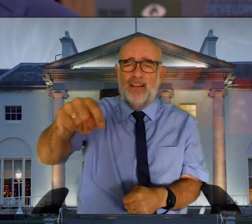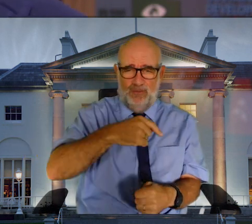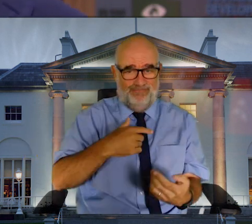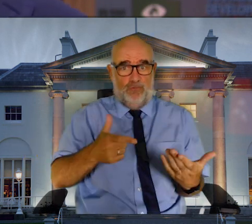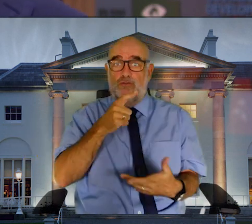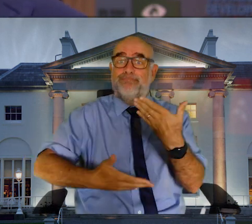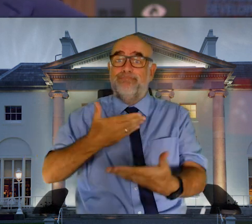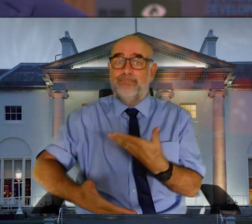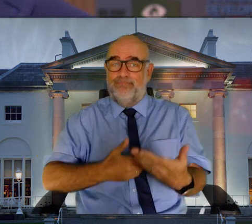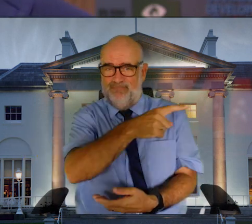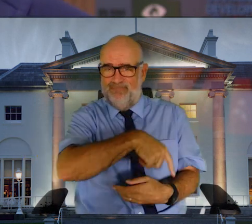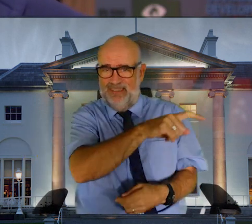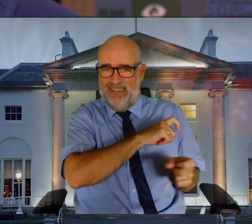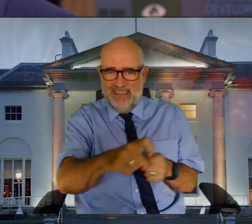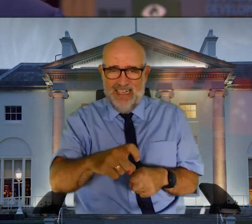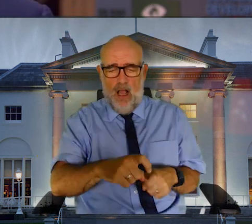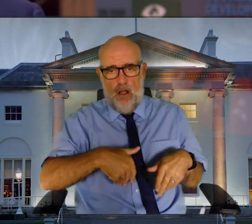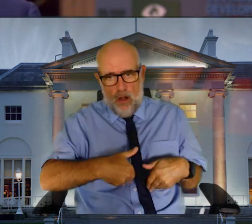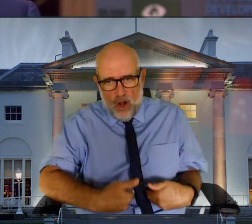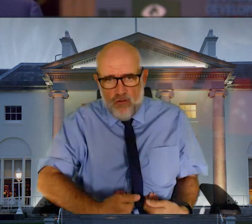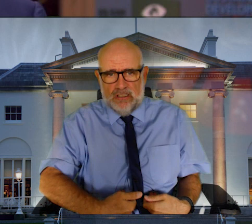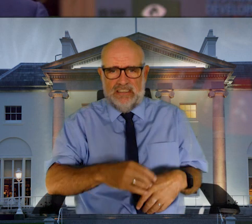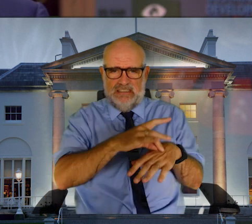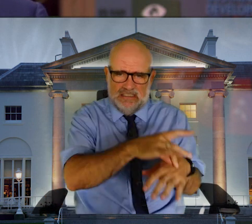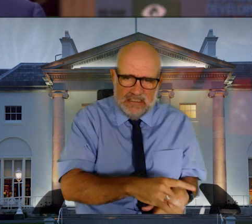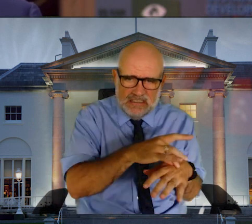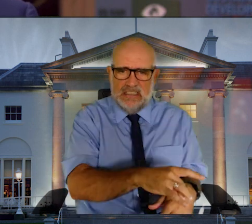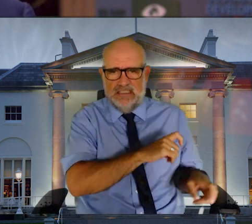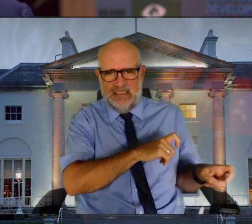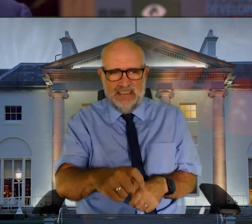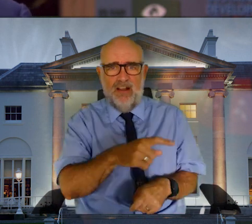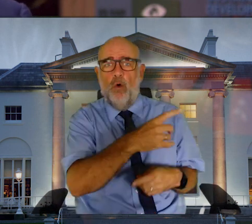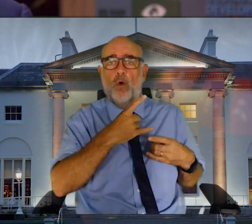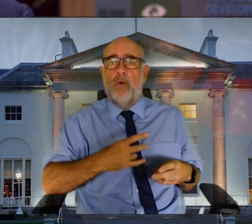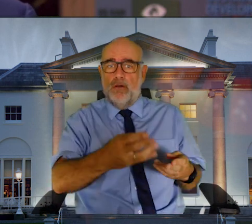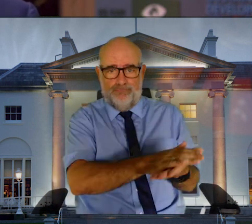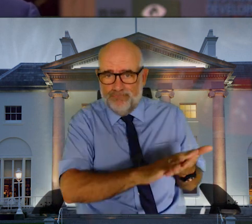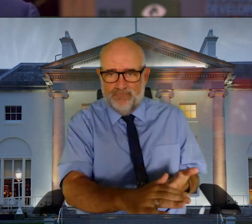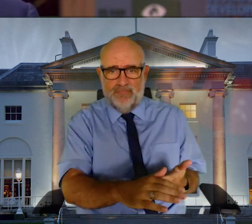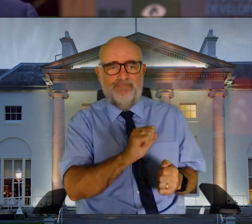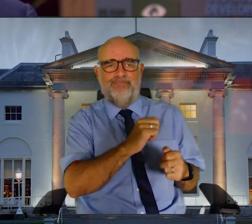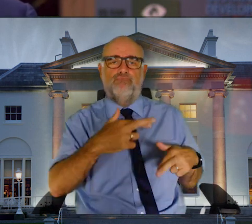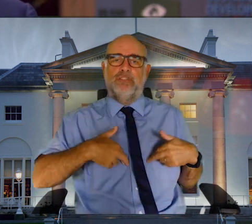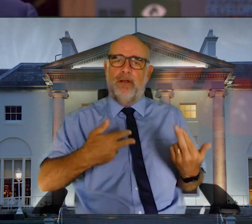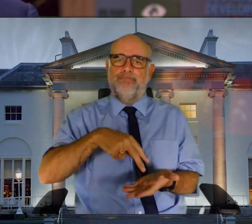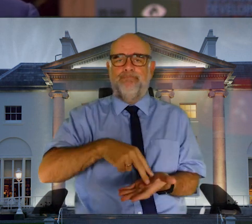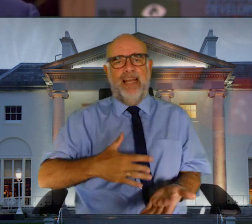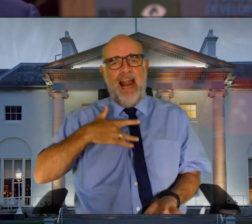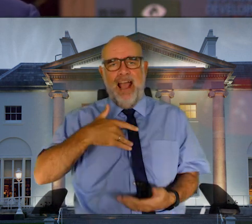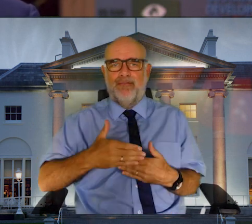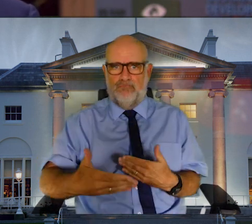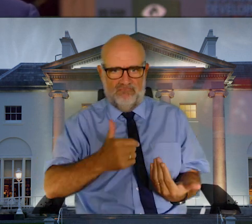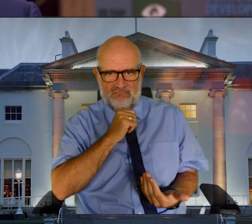last 50 years, we've lost 2/3 of our ecological diversity, a terrible legacy from our